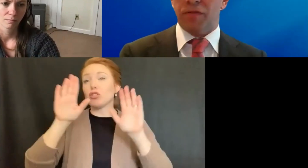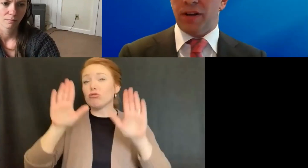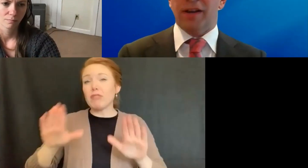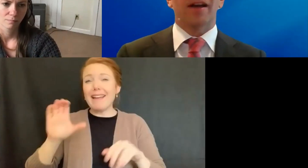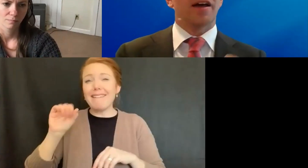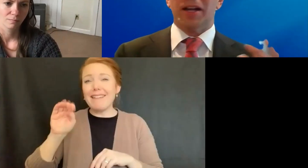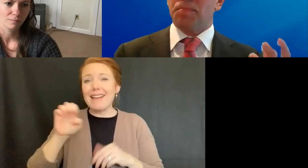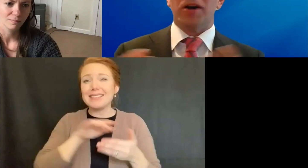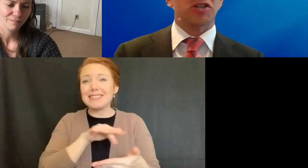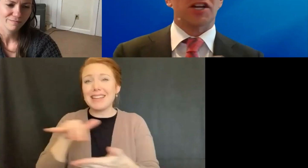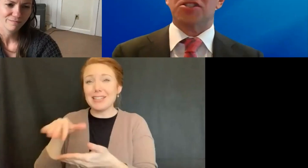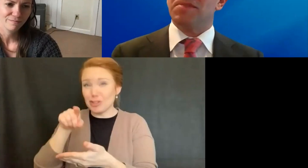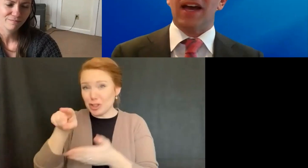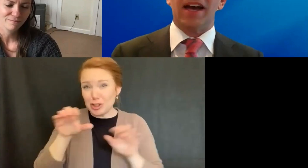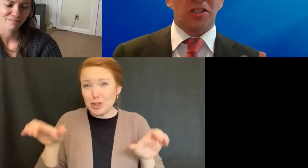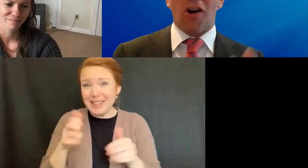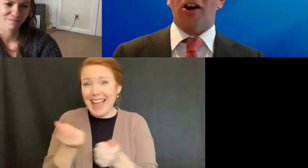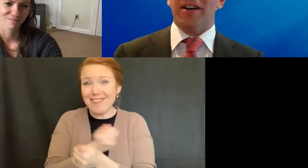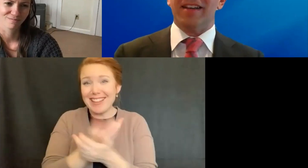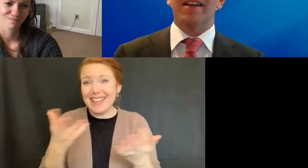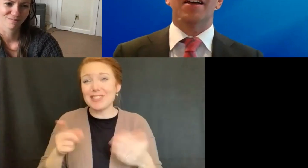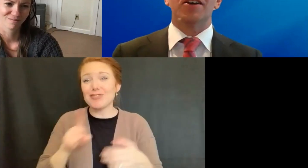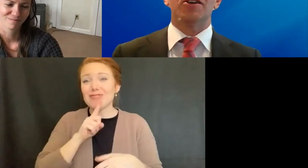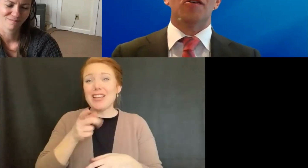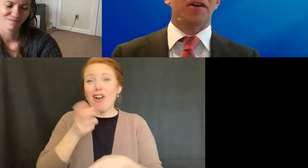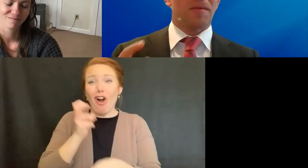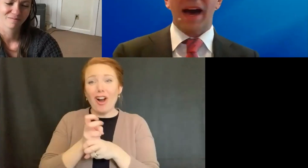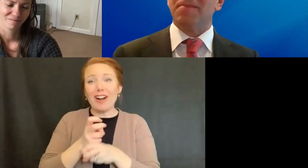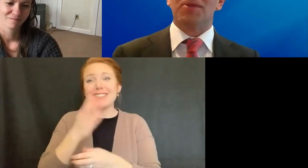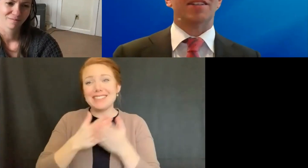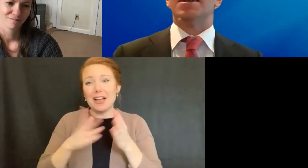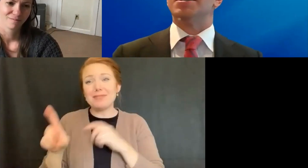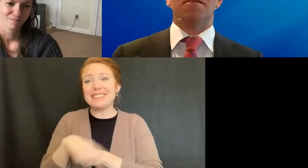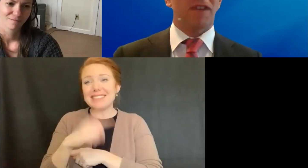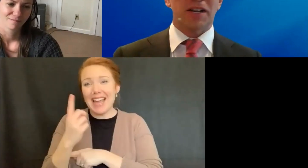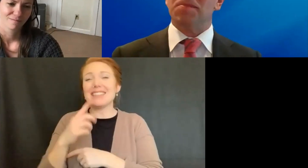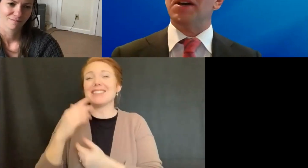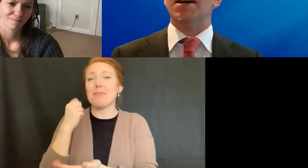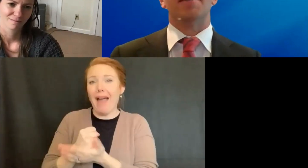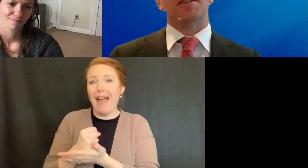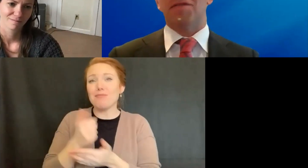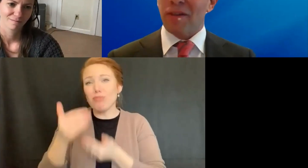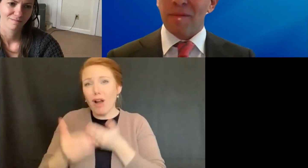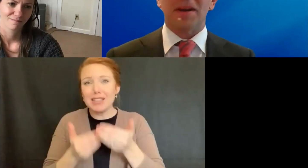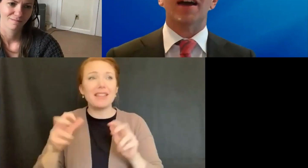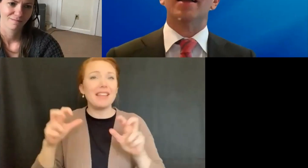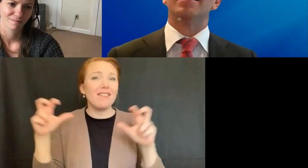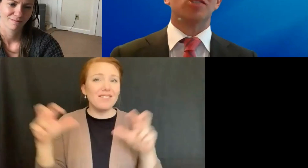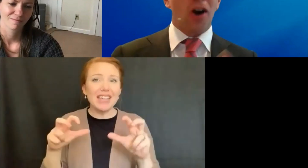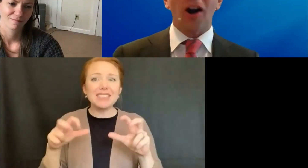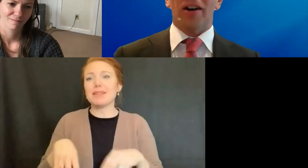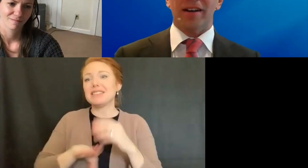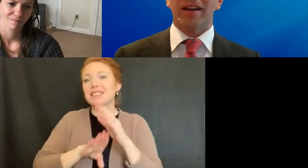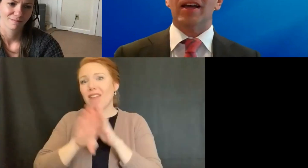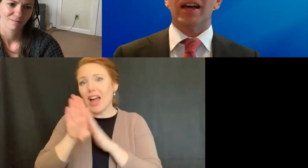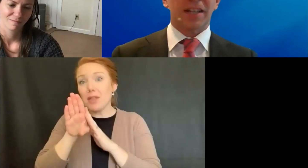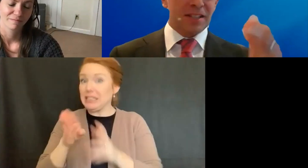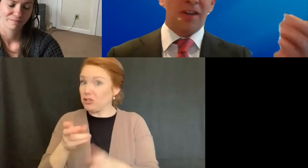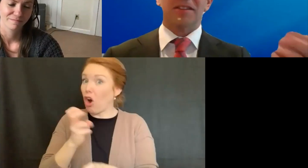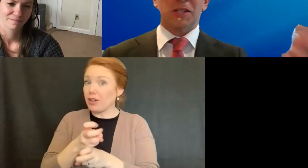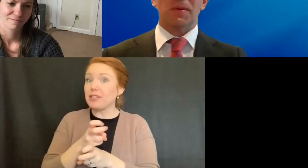going through all of it. It's punishing some days, it's hard, the patent process, the investment, the development, it's